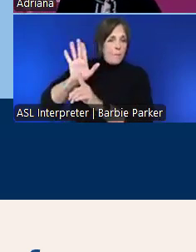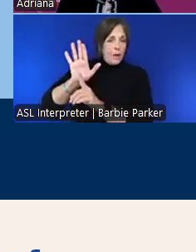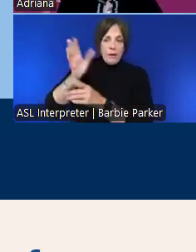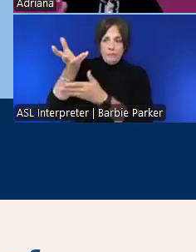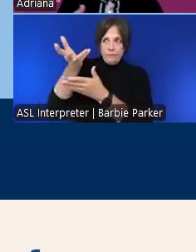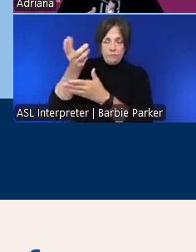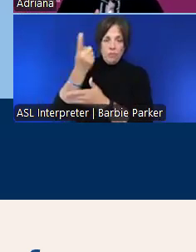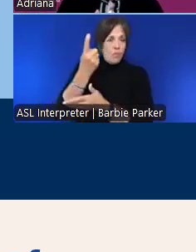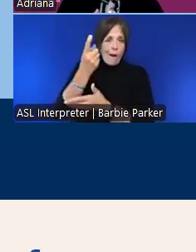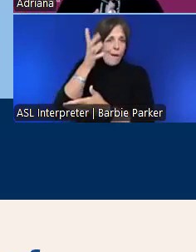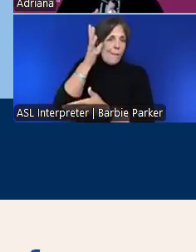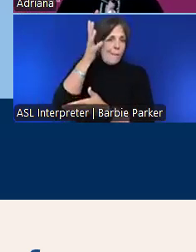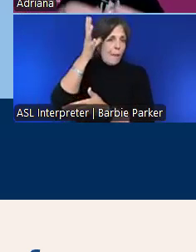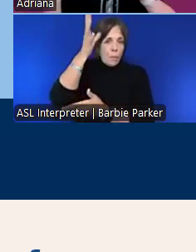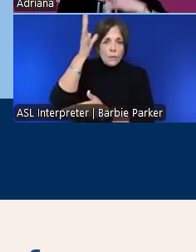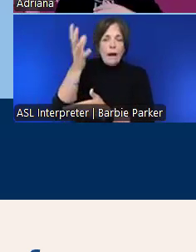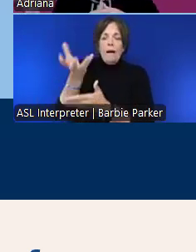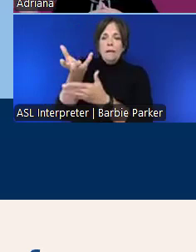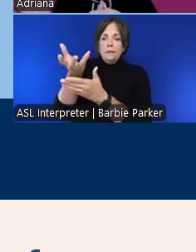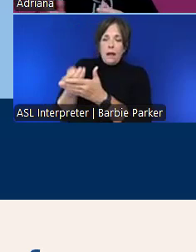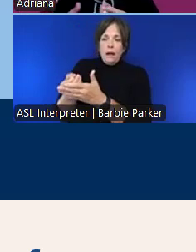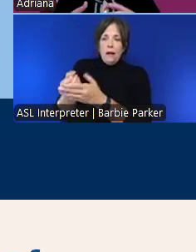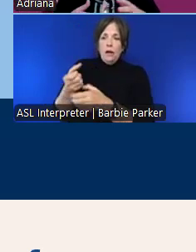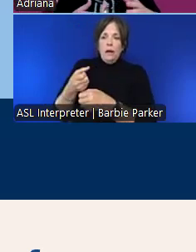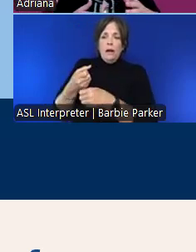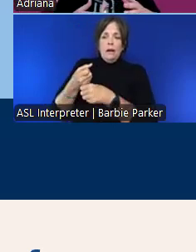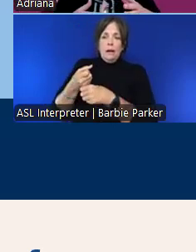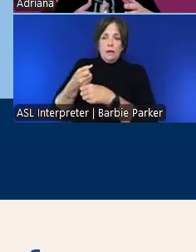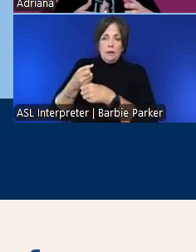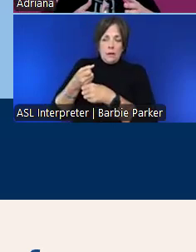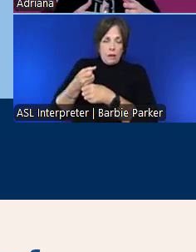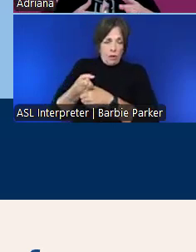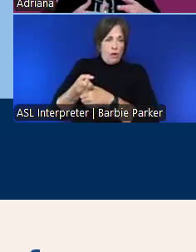dying may trigger somebody